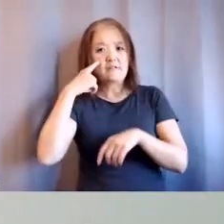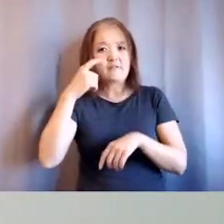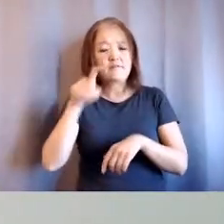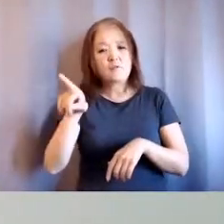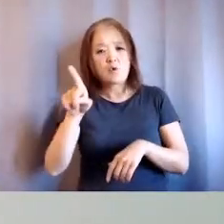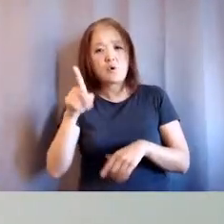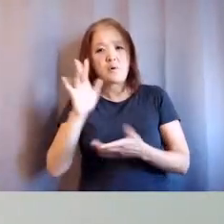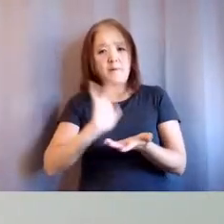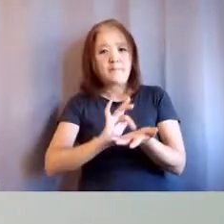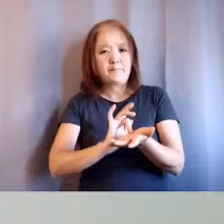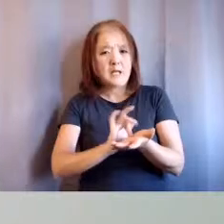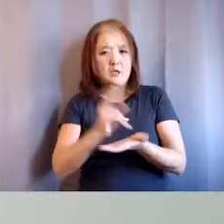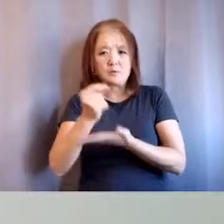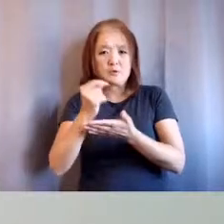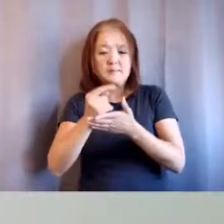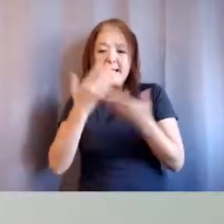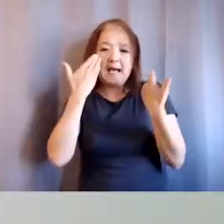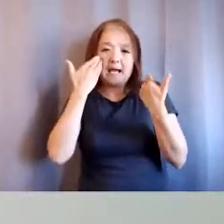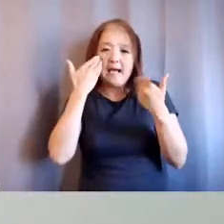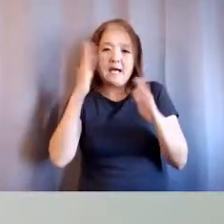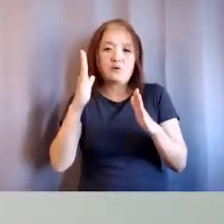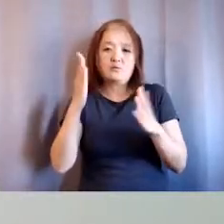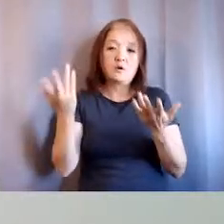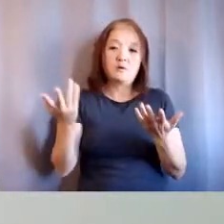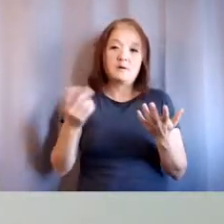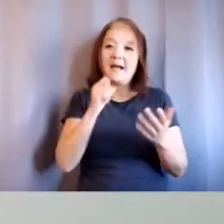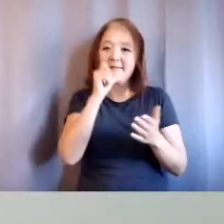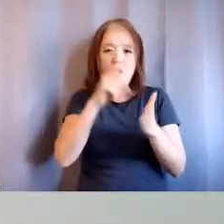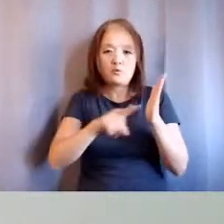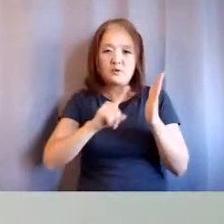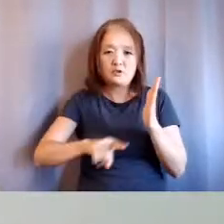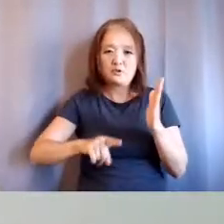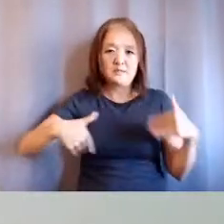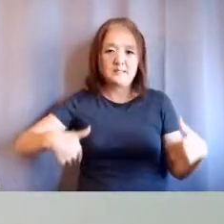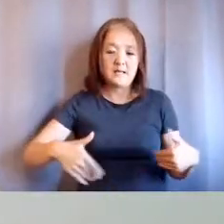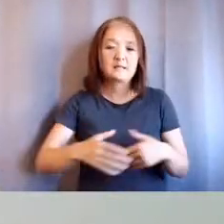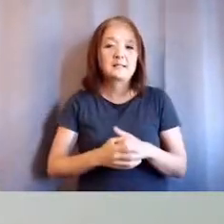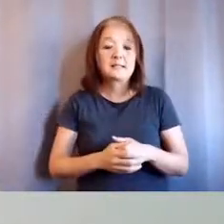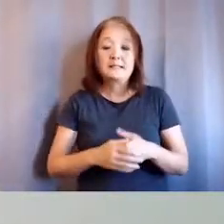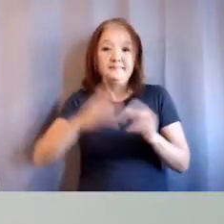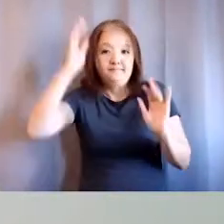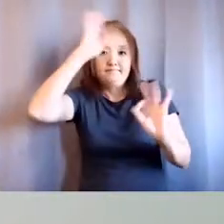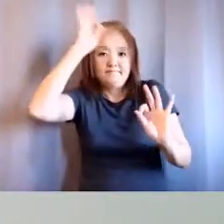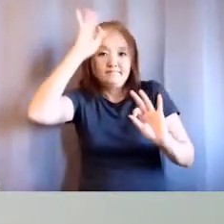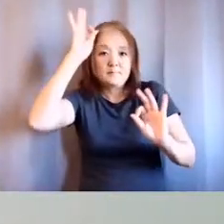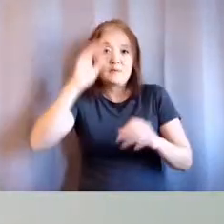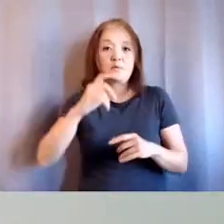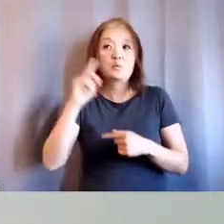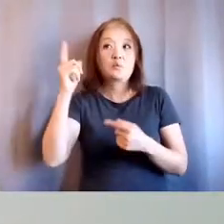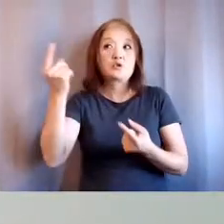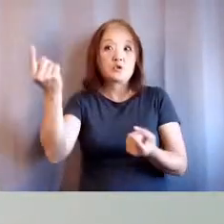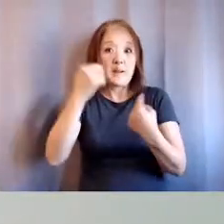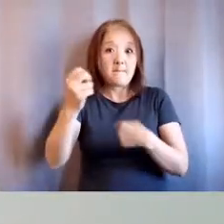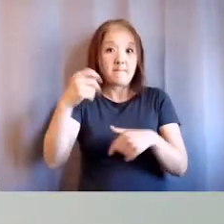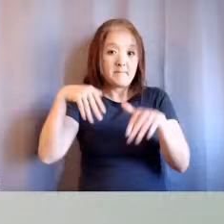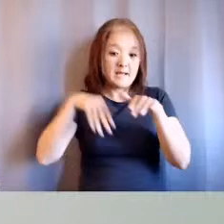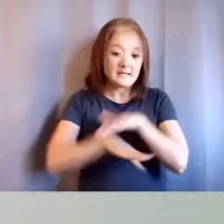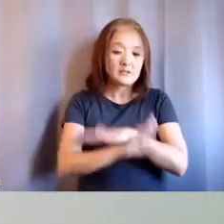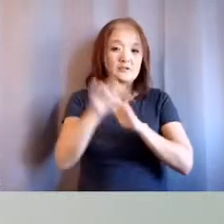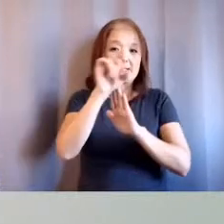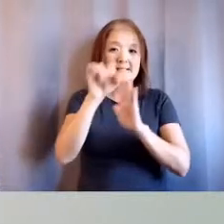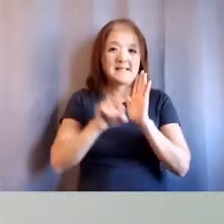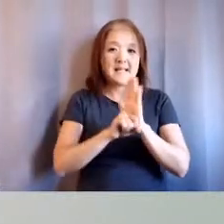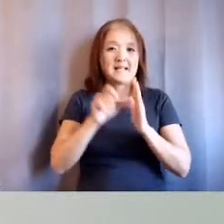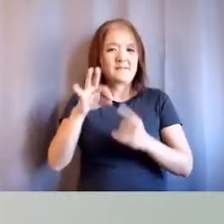those restrictions are. I have not researched that part. So I do not know if when you come back in the state, if there are any exceptions for